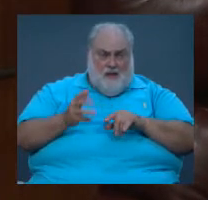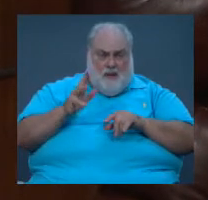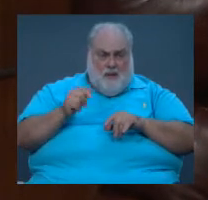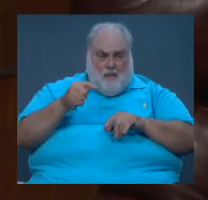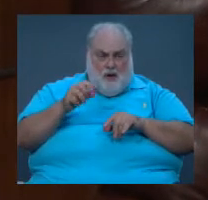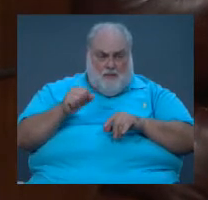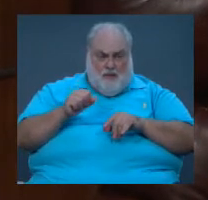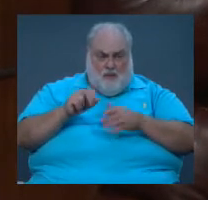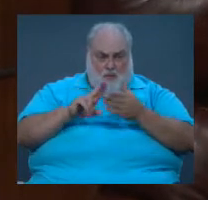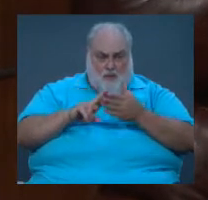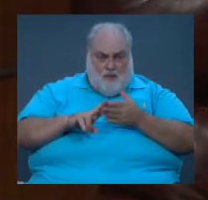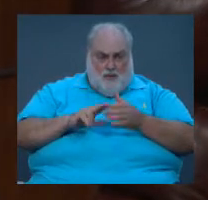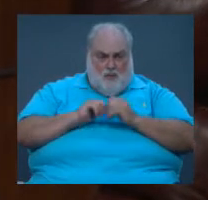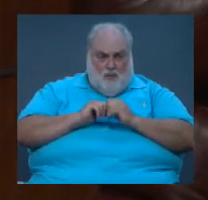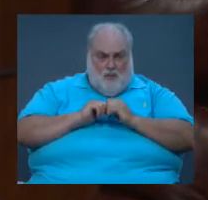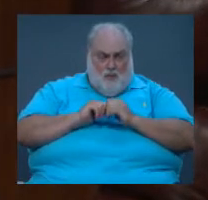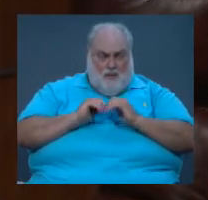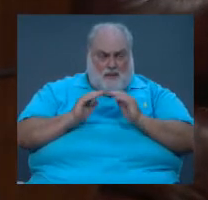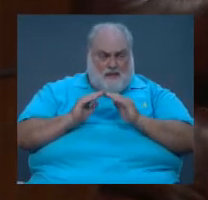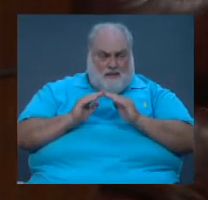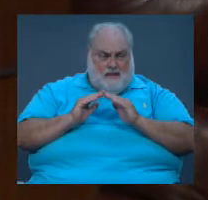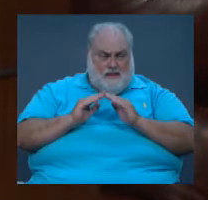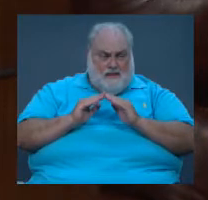registered with the city. So